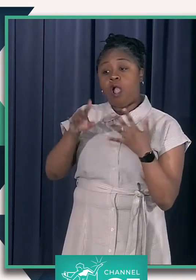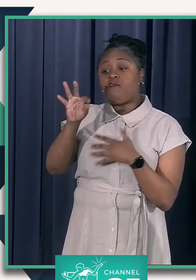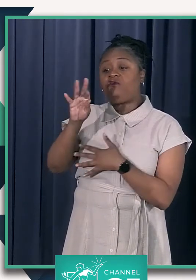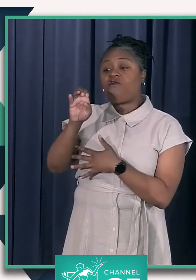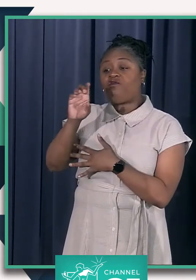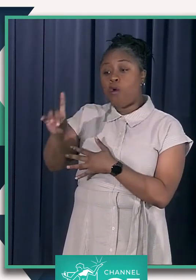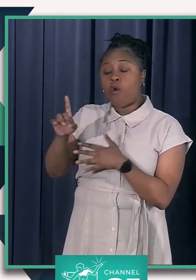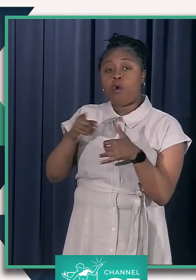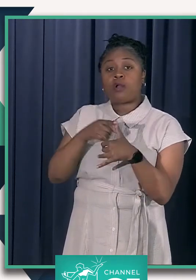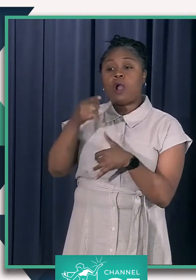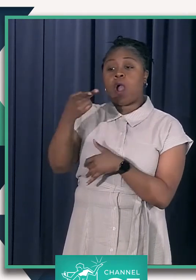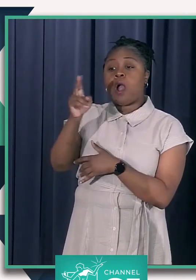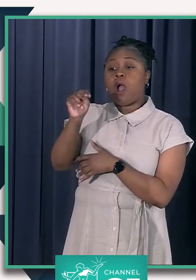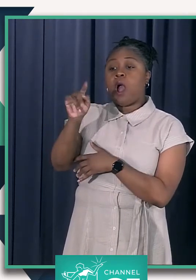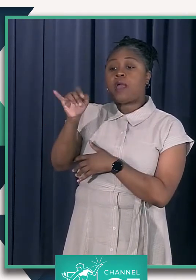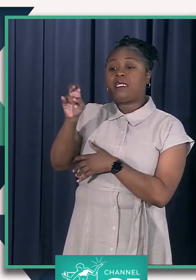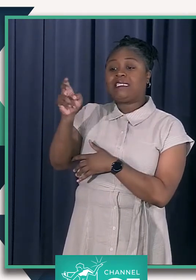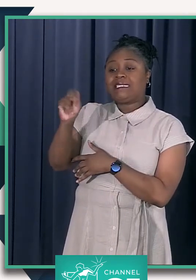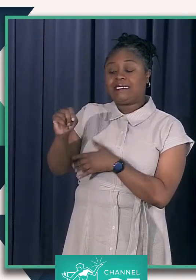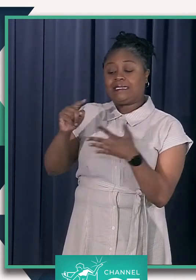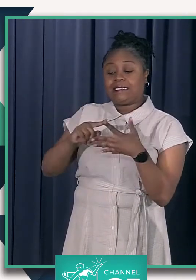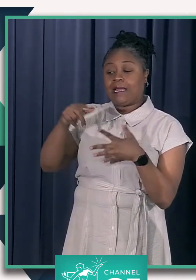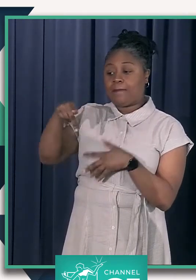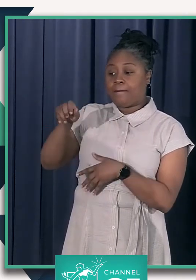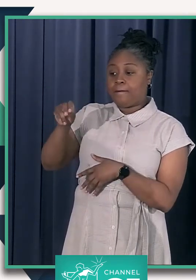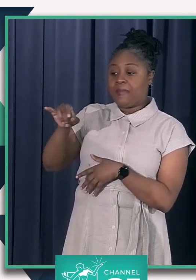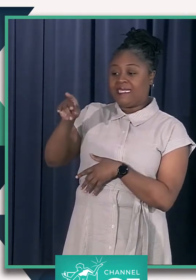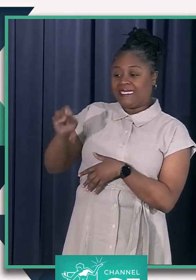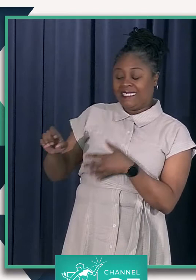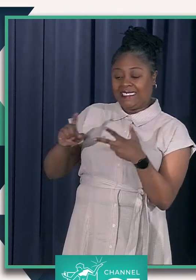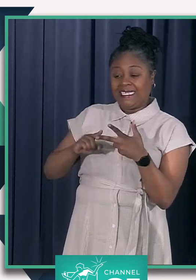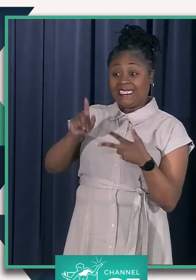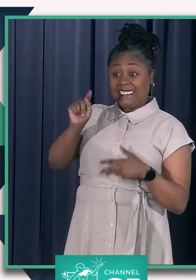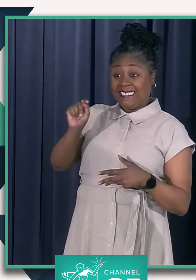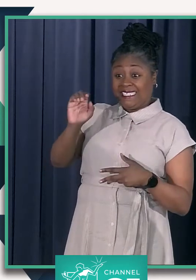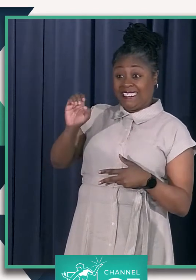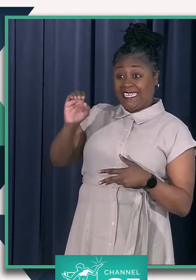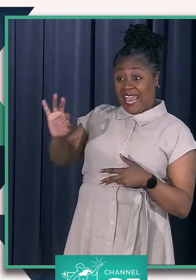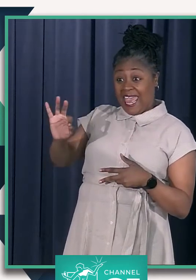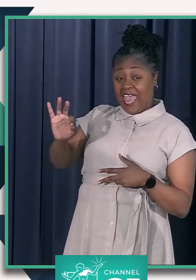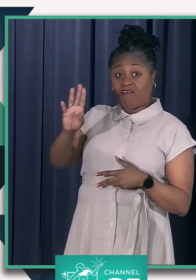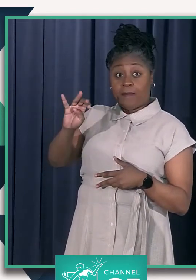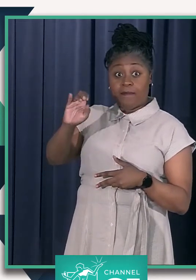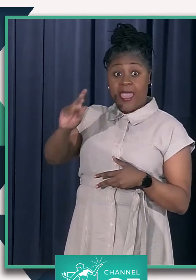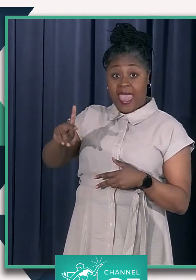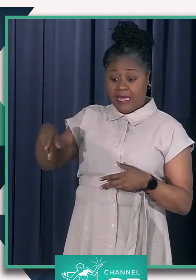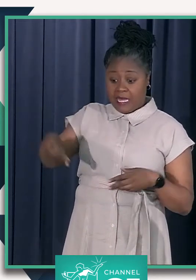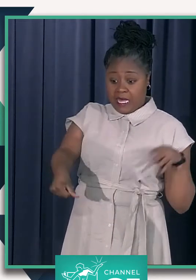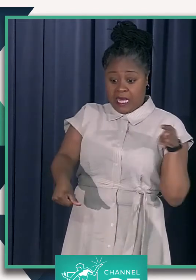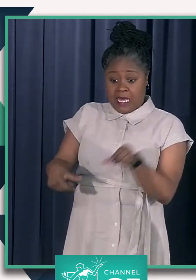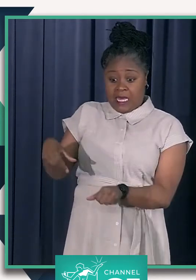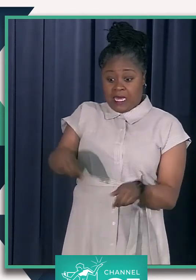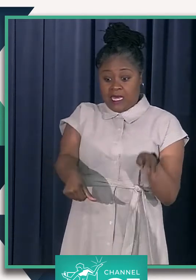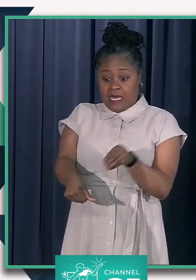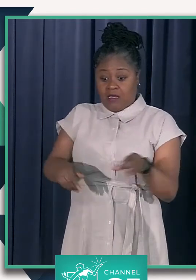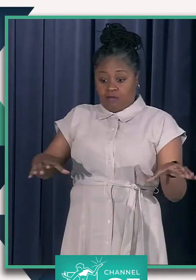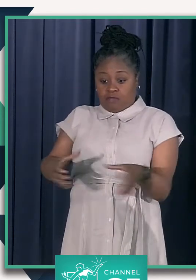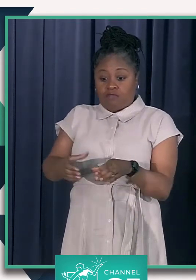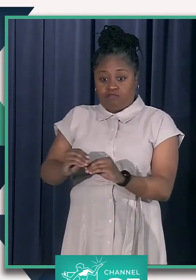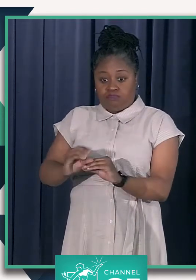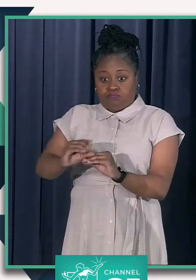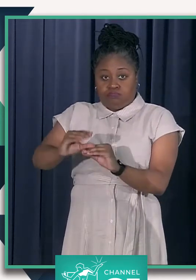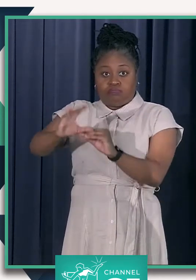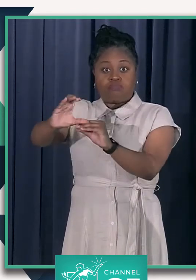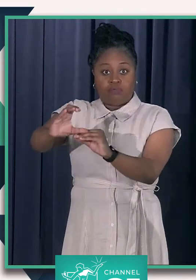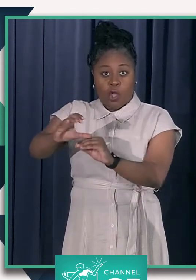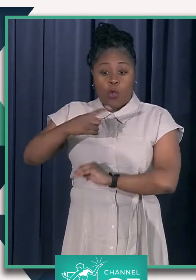Penske, and TCF Bank. With those funds, we were able to launch this fund, the Detroit Housing for